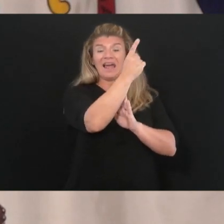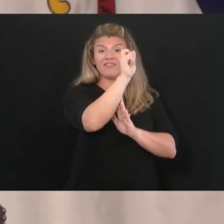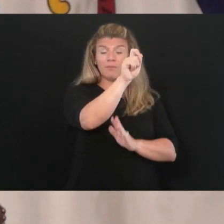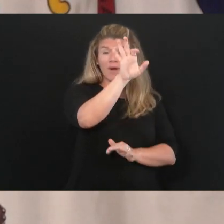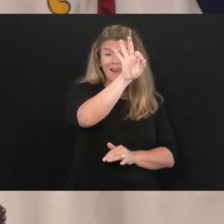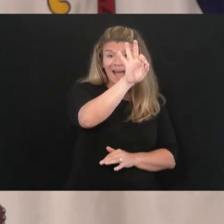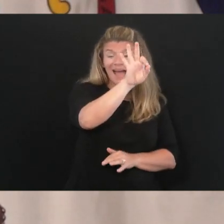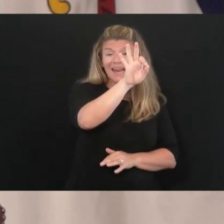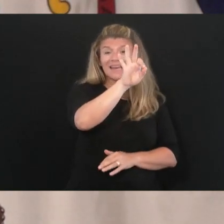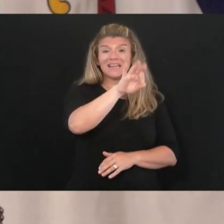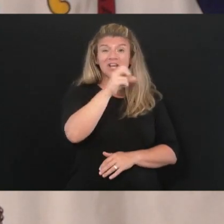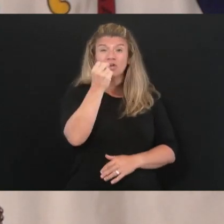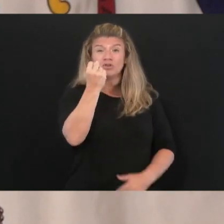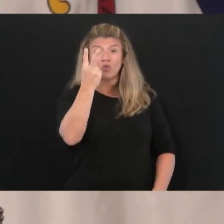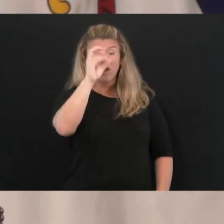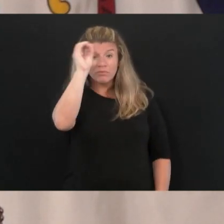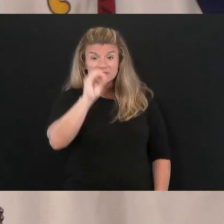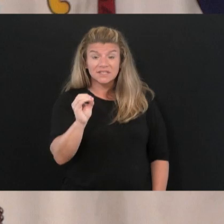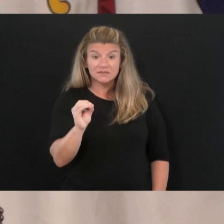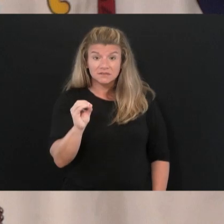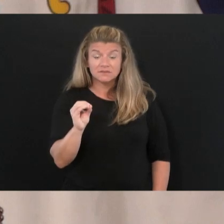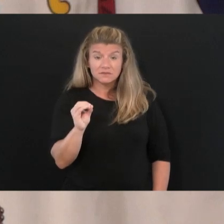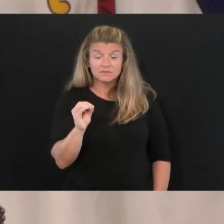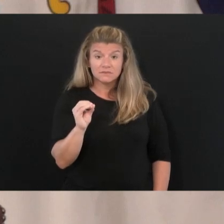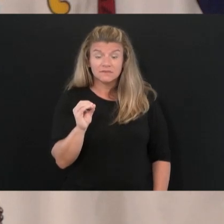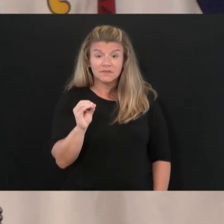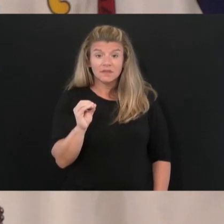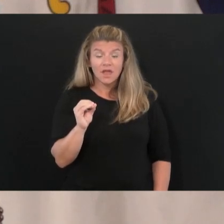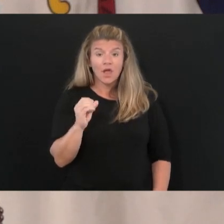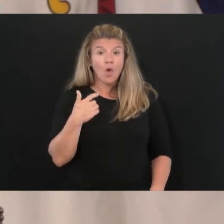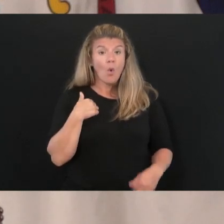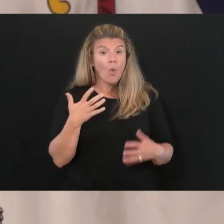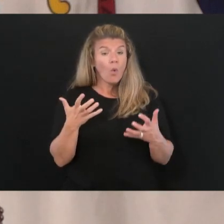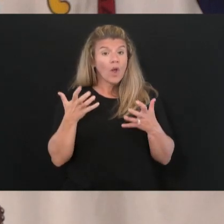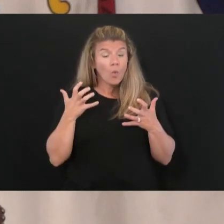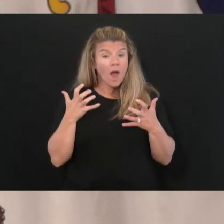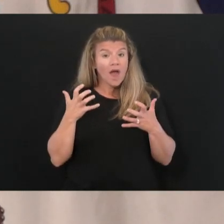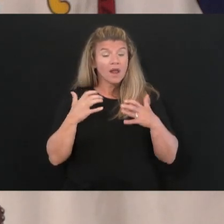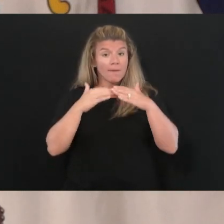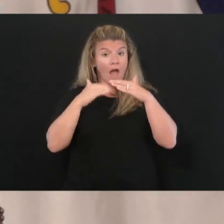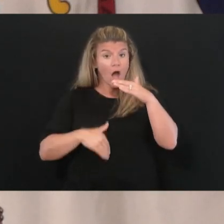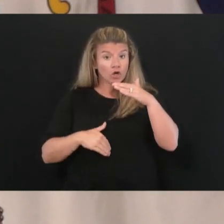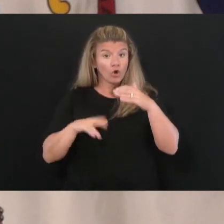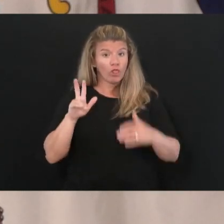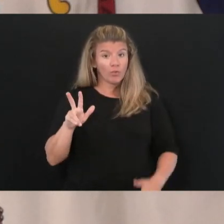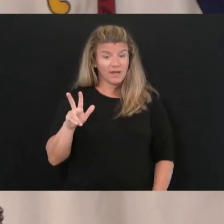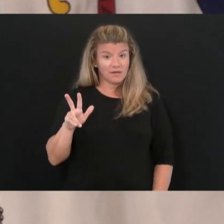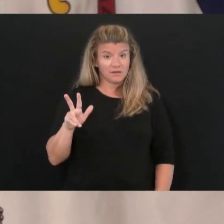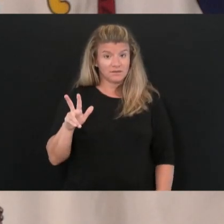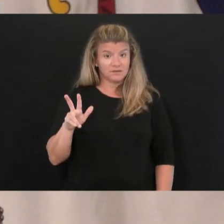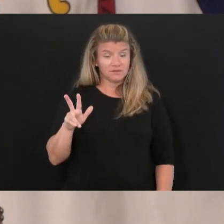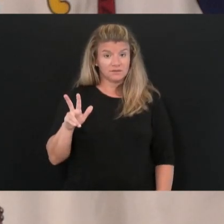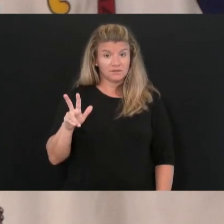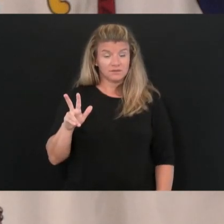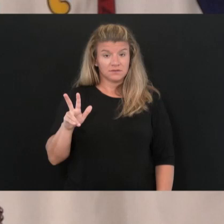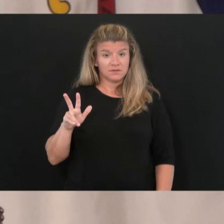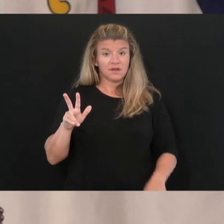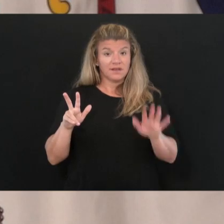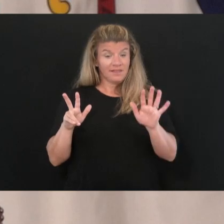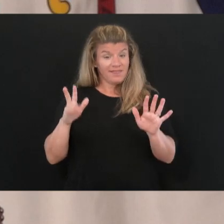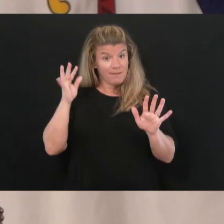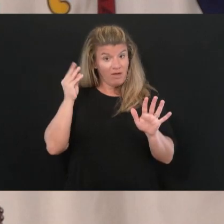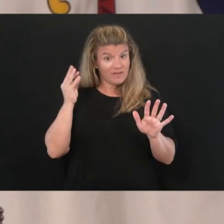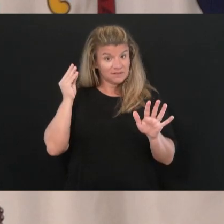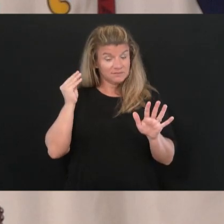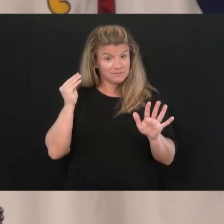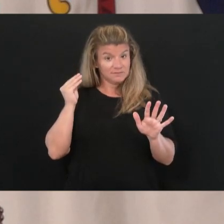11.9, 12%. We wanted to be under 3. Think about